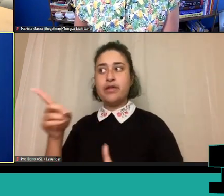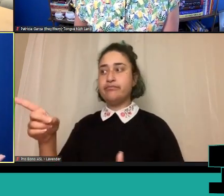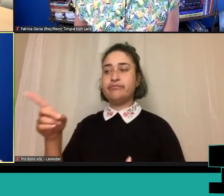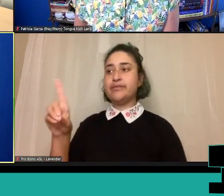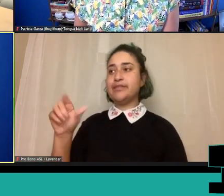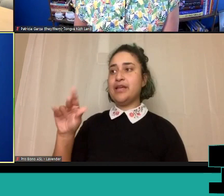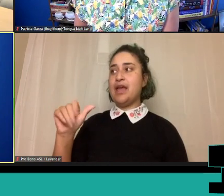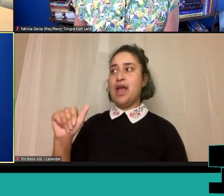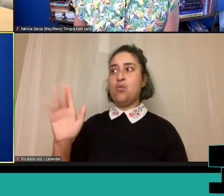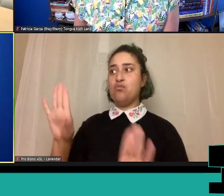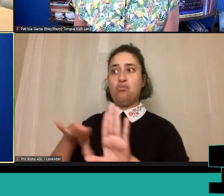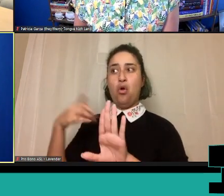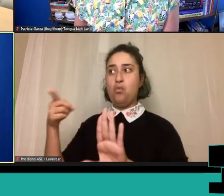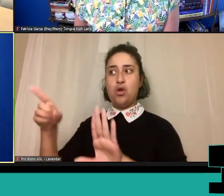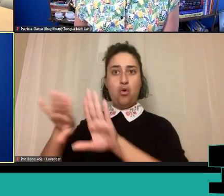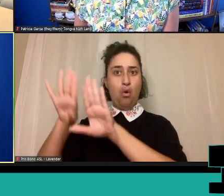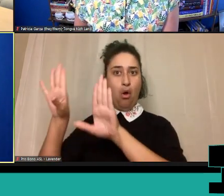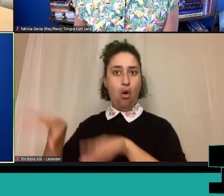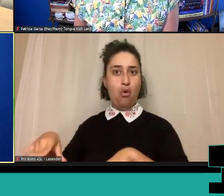she